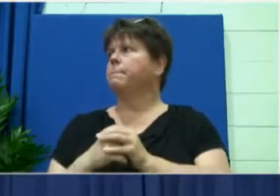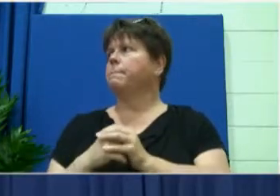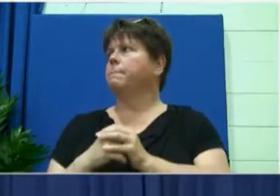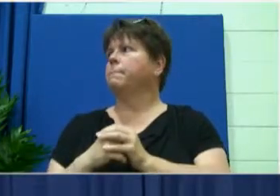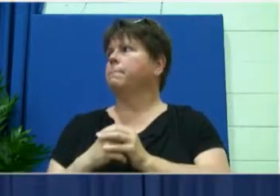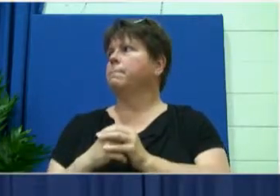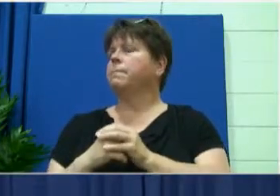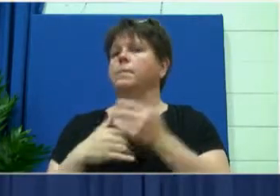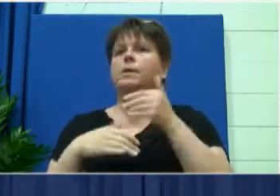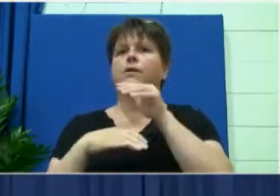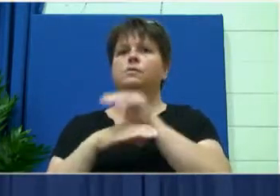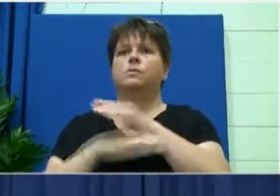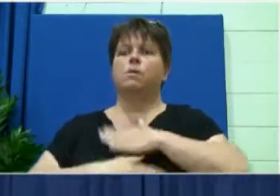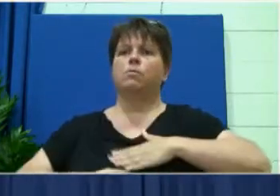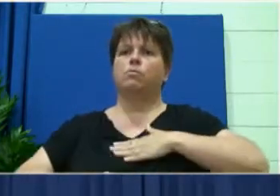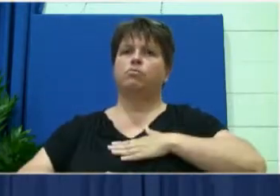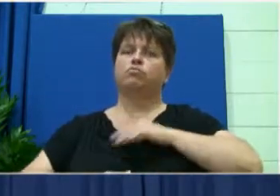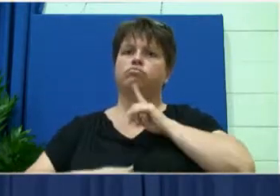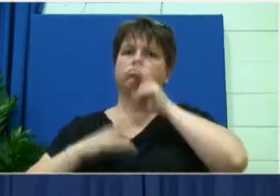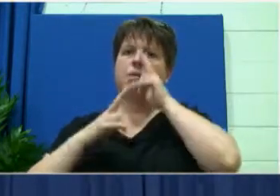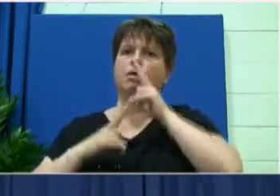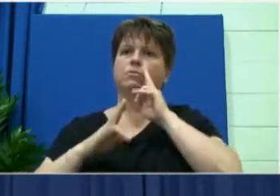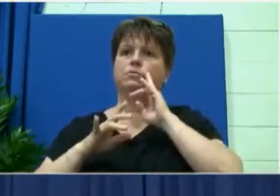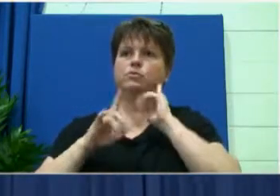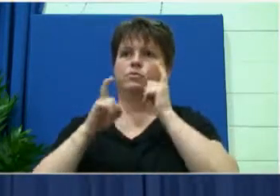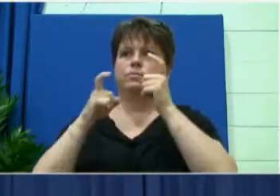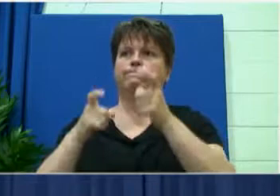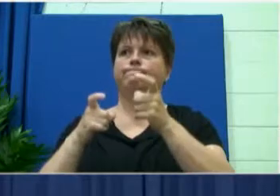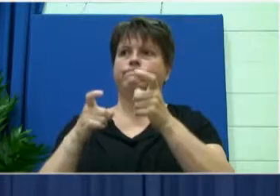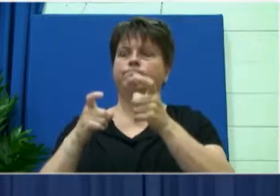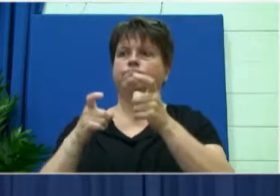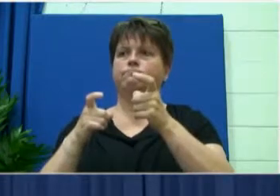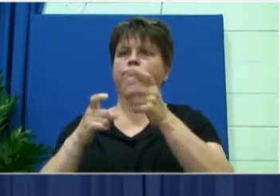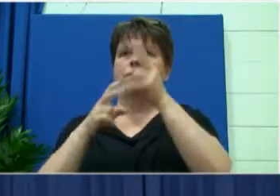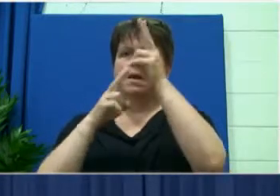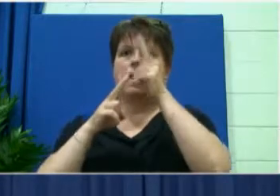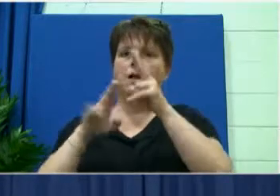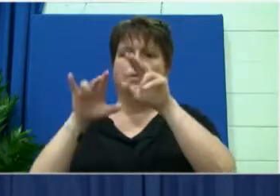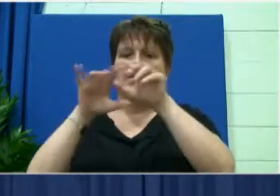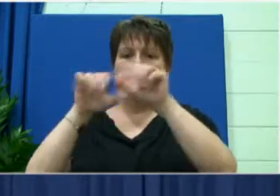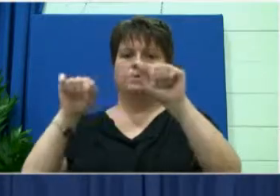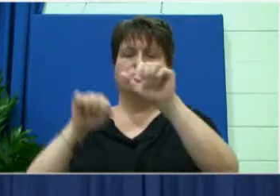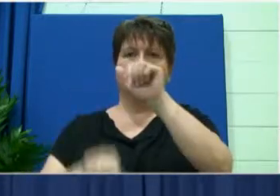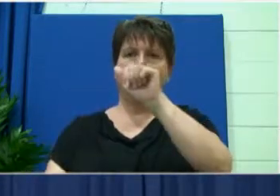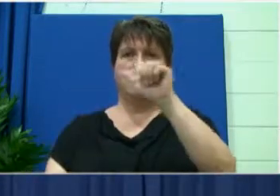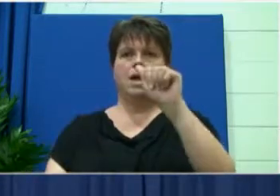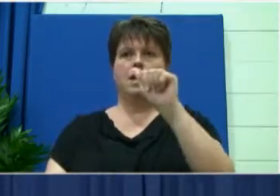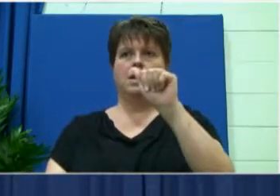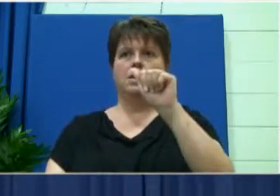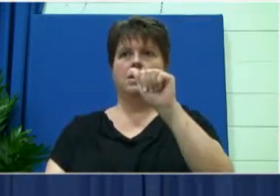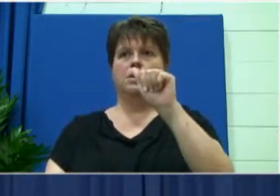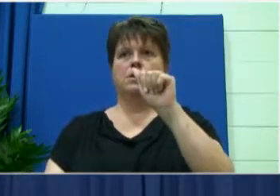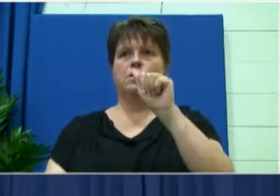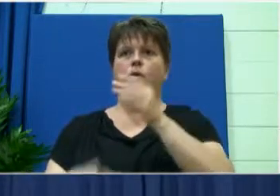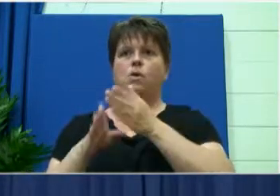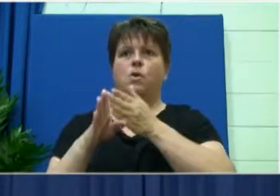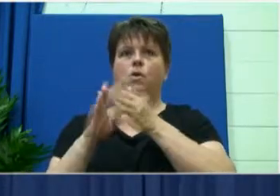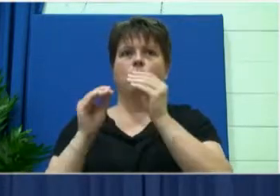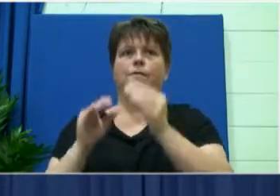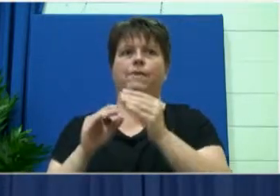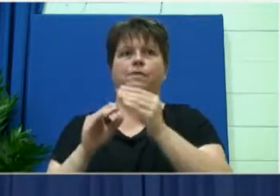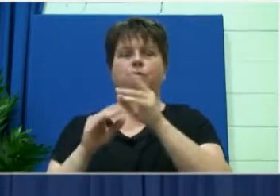Tonight it is indeed a pleasure and a great honor to confer an honorary Associate of Arts degree upon Professor Rita